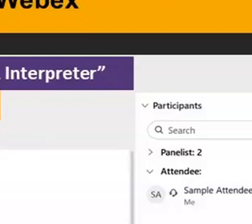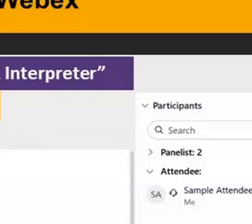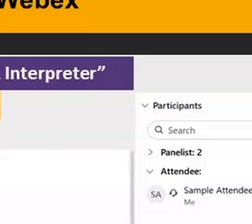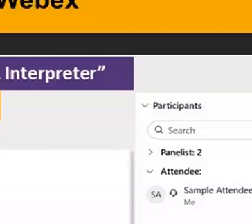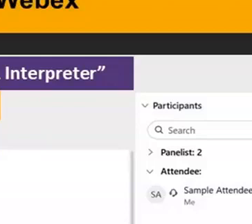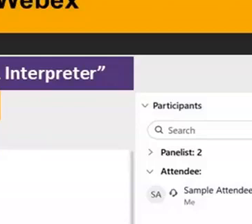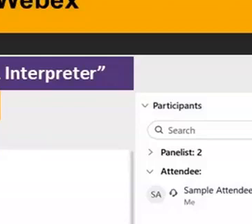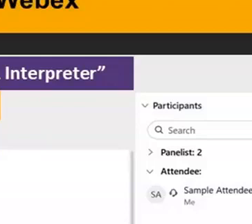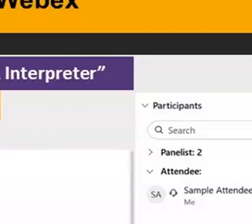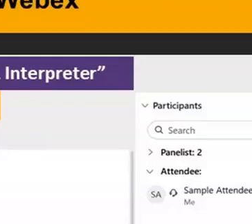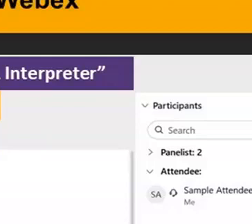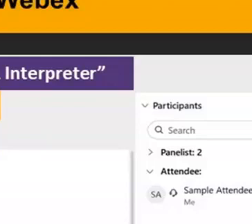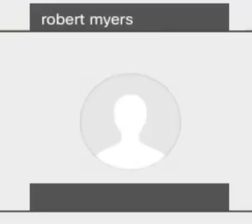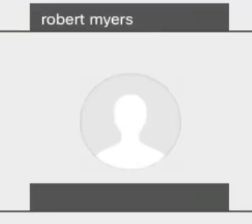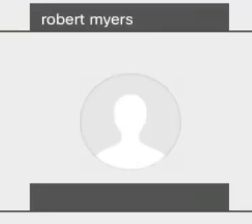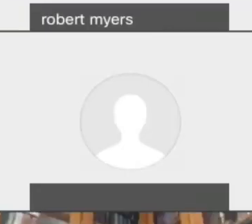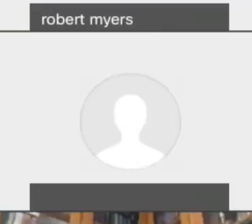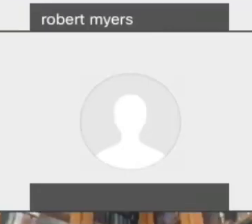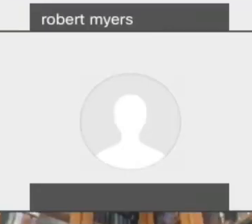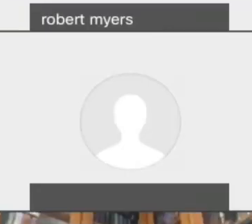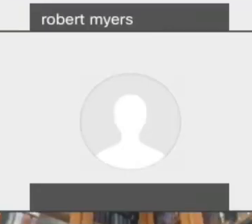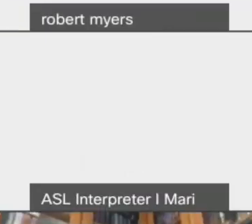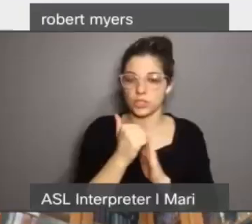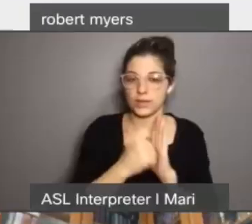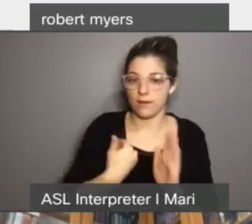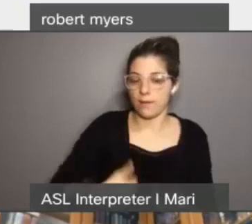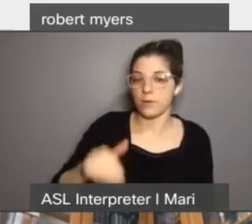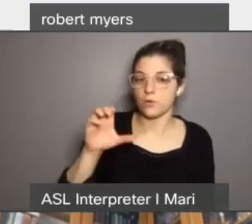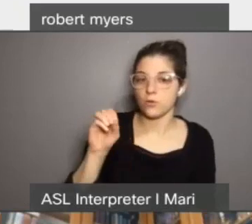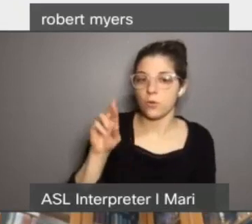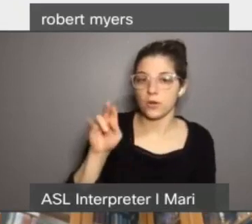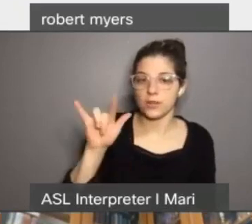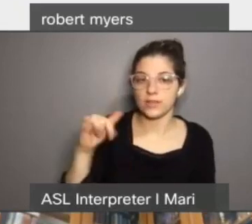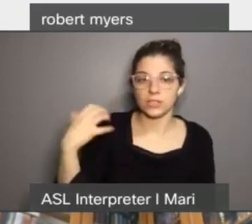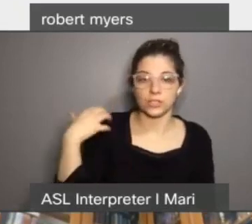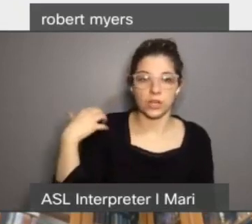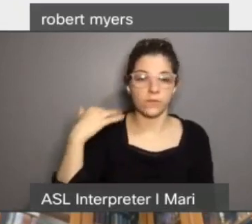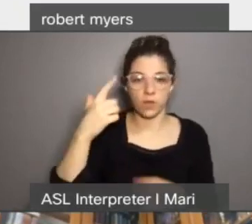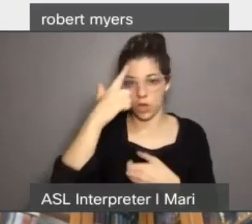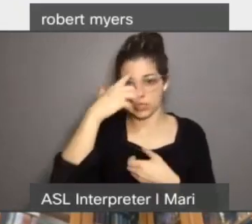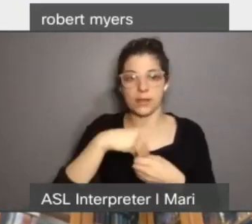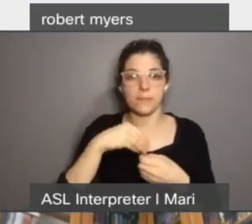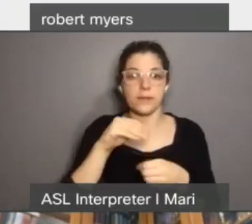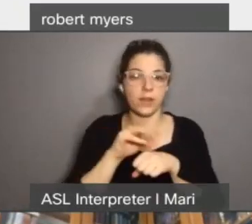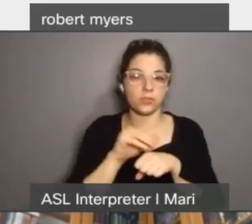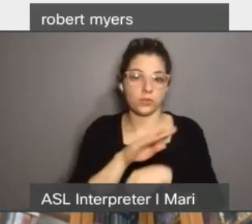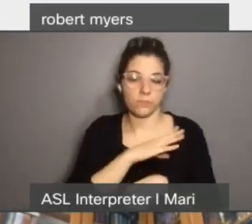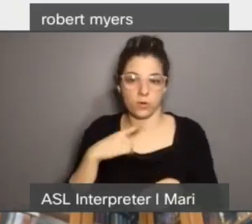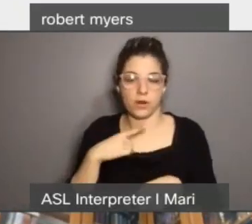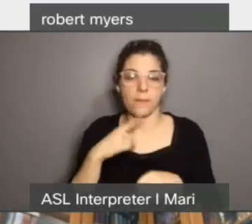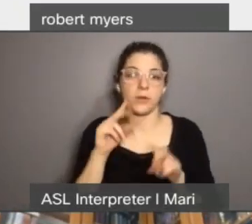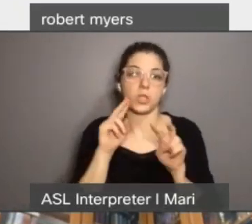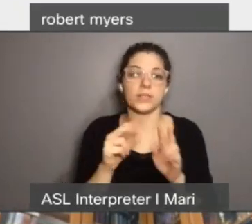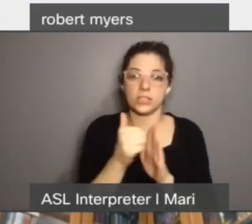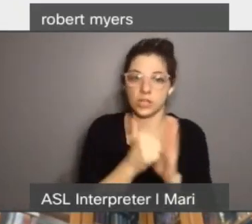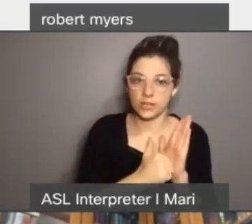2021. Let me just review the agenda. I'm Courtney Burke, Chair of the Autism Spectrum Advisory Board. I'm going to review the agenda and then